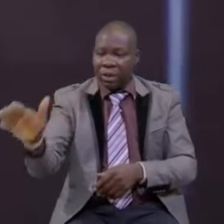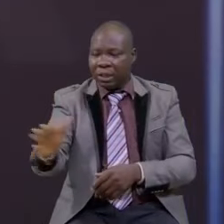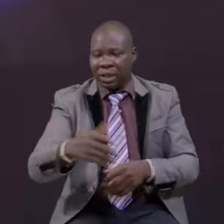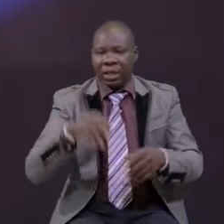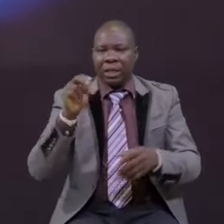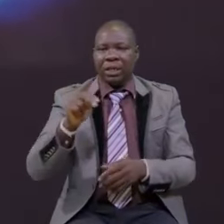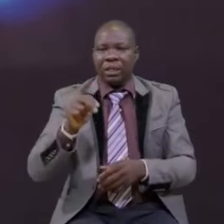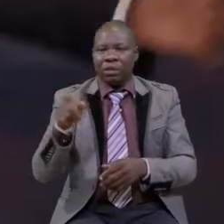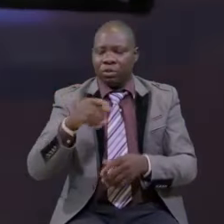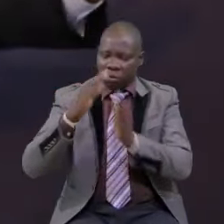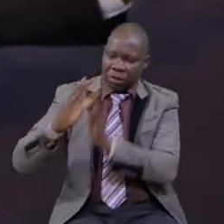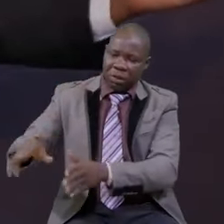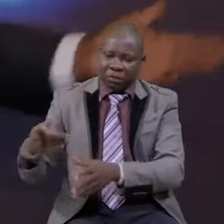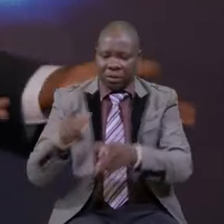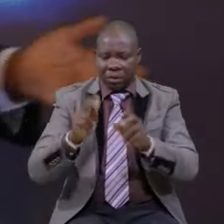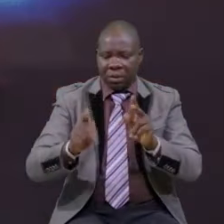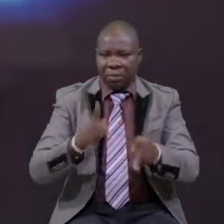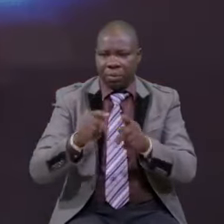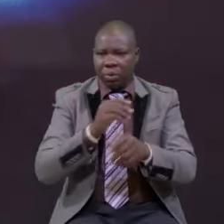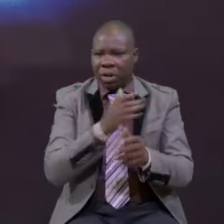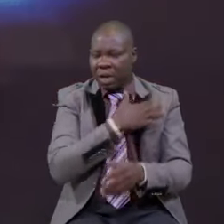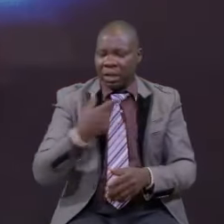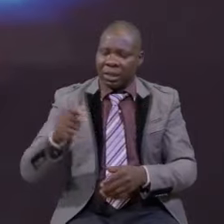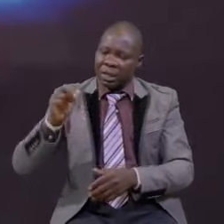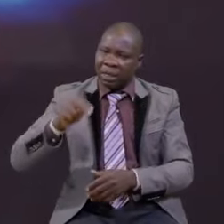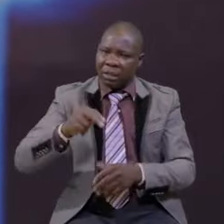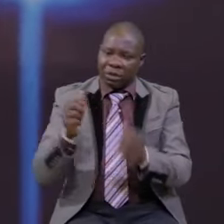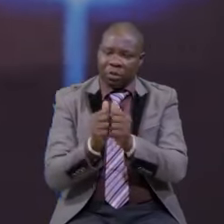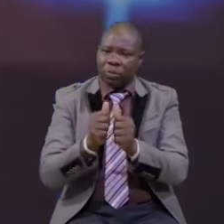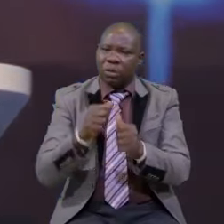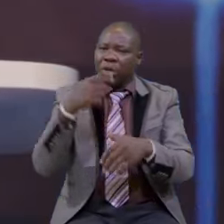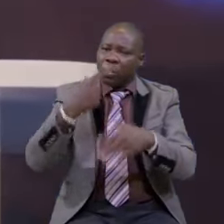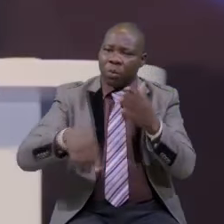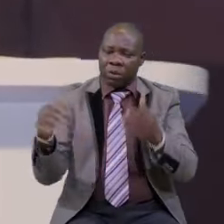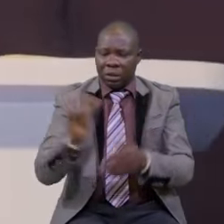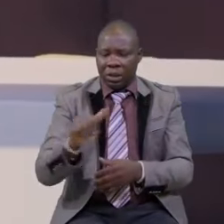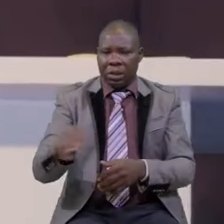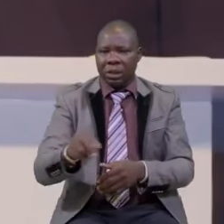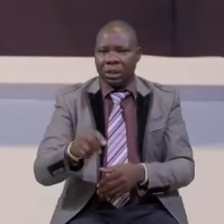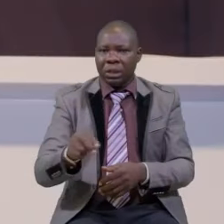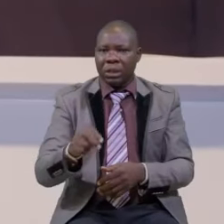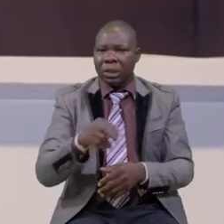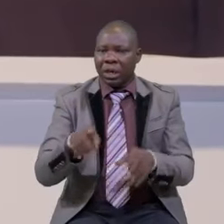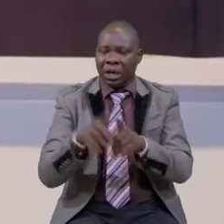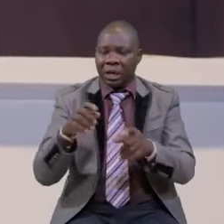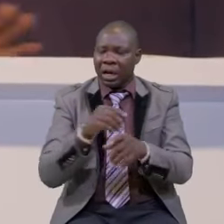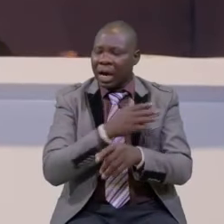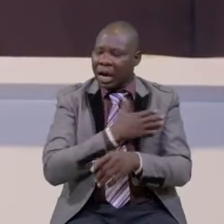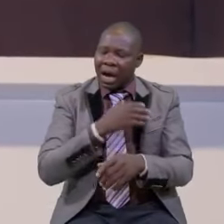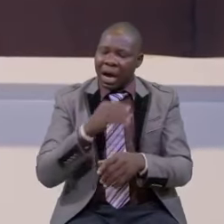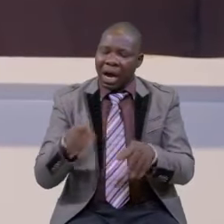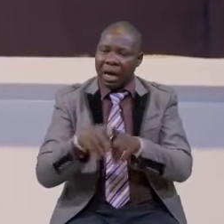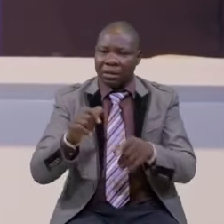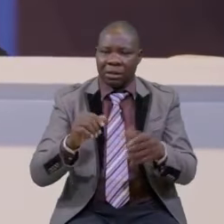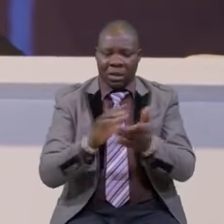the people and their need with what they need. And I believe from today, a